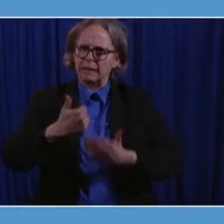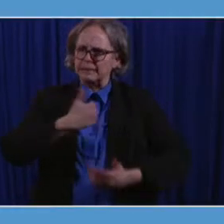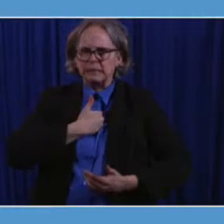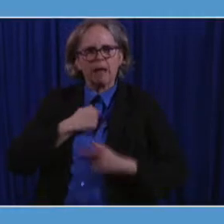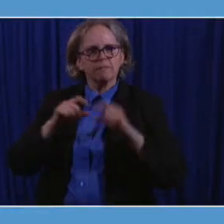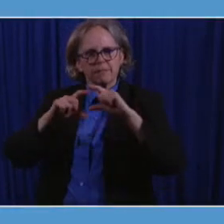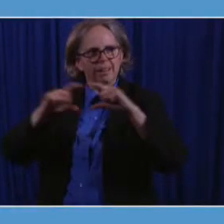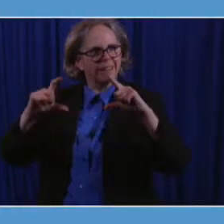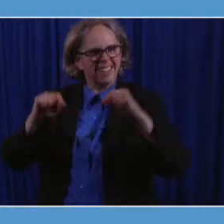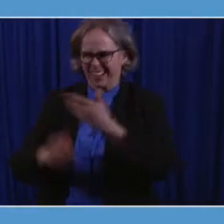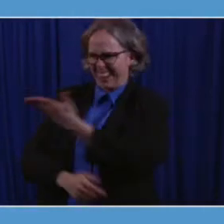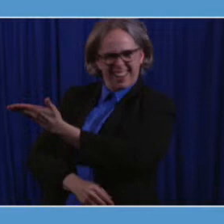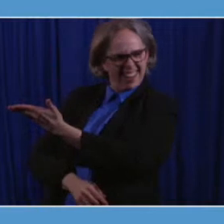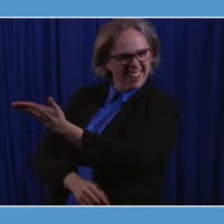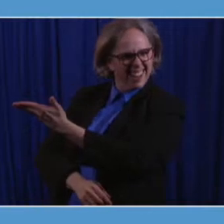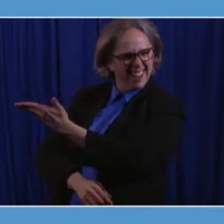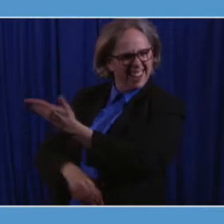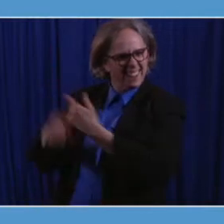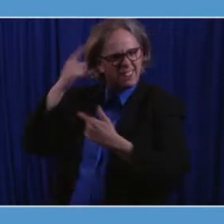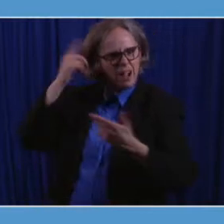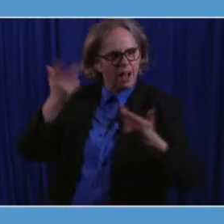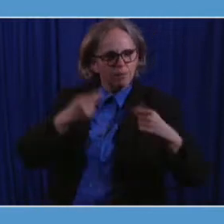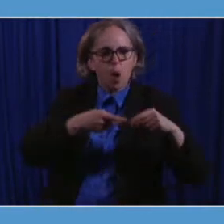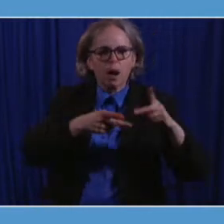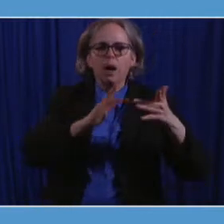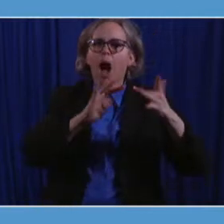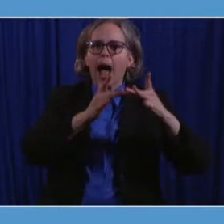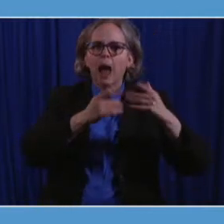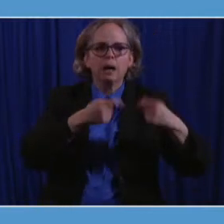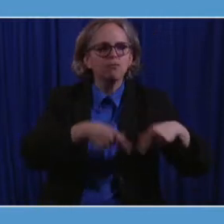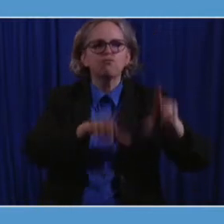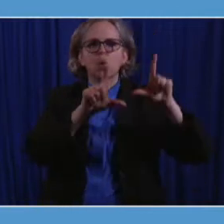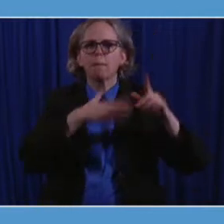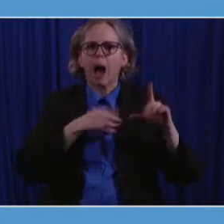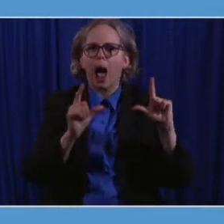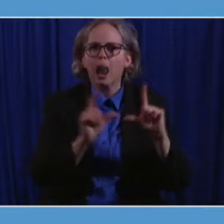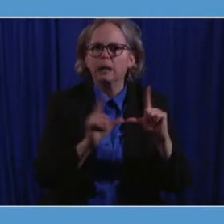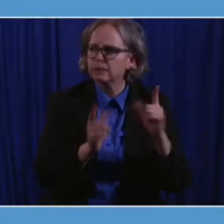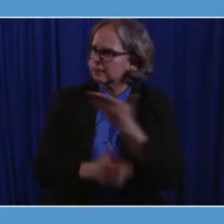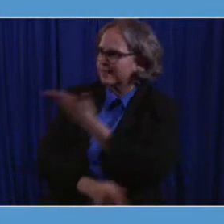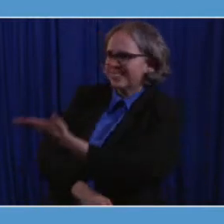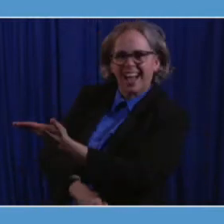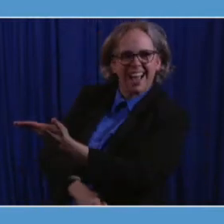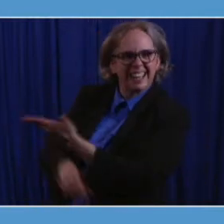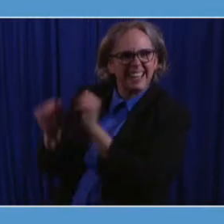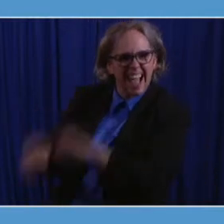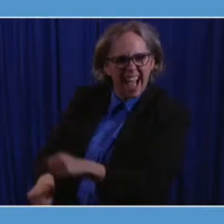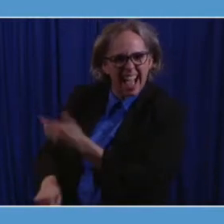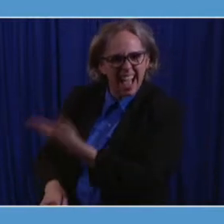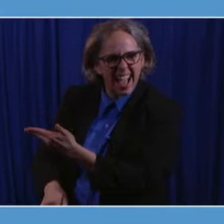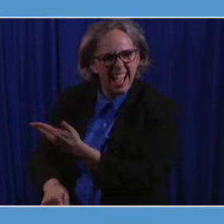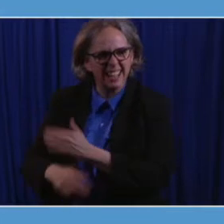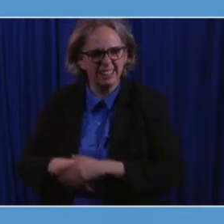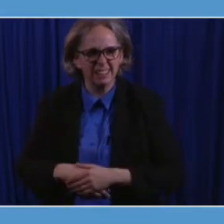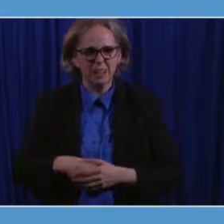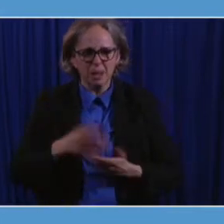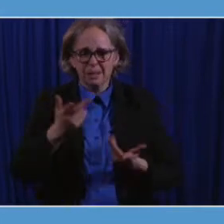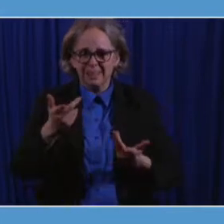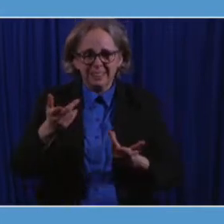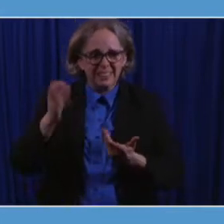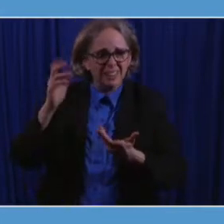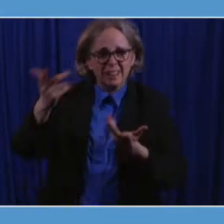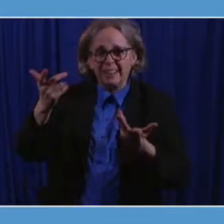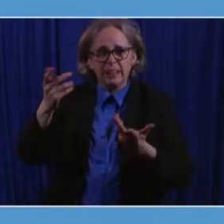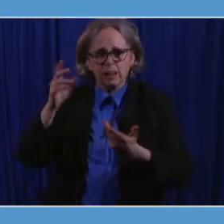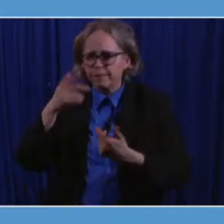renewal. Customers purchasing a vehicle from the dealer no longer have to go to the BMV. They can get their